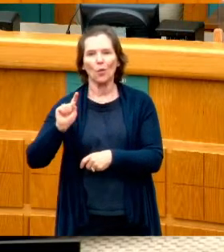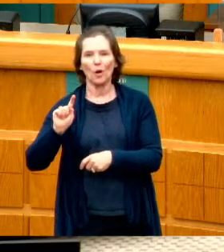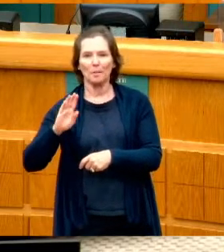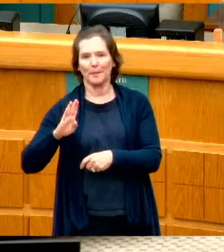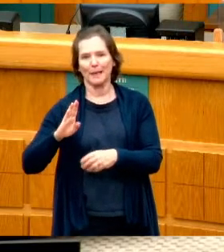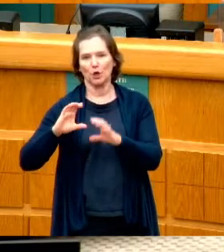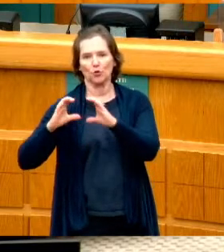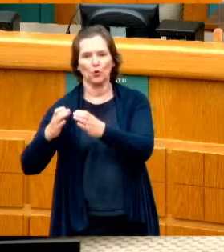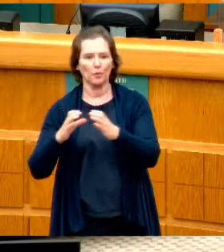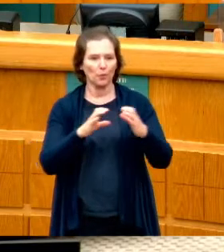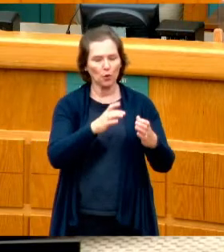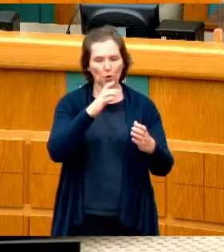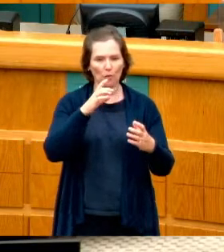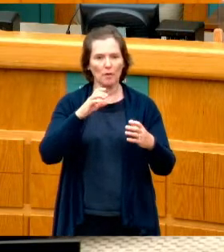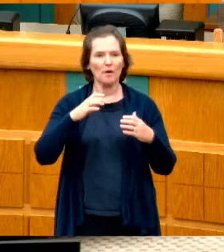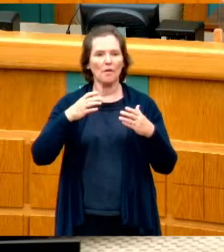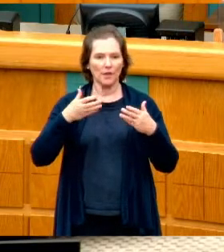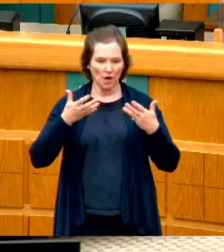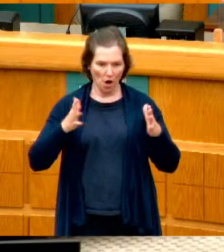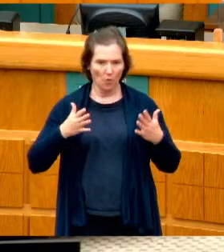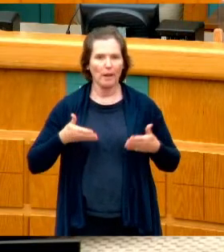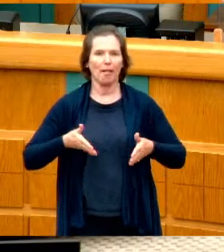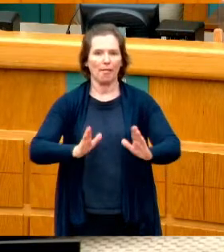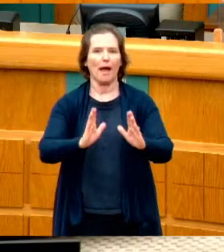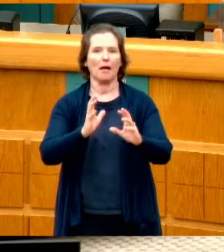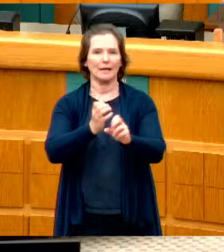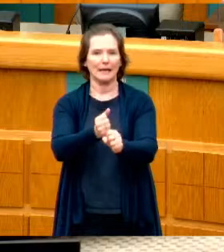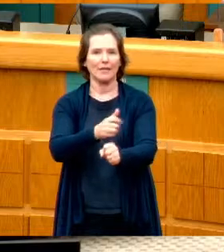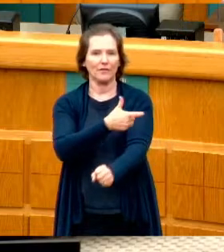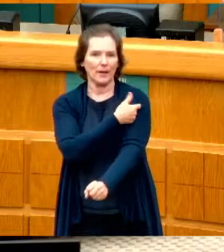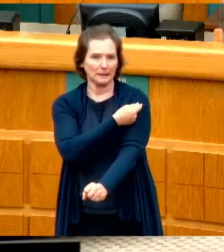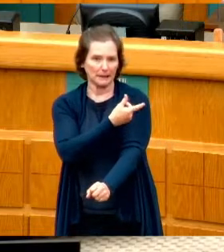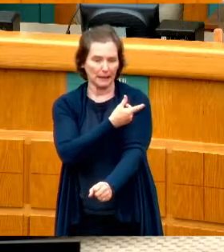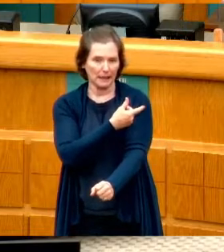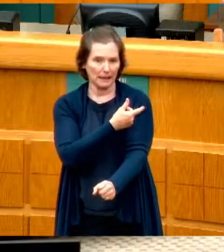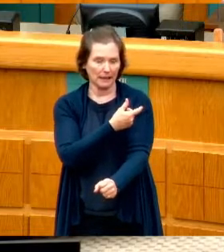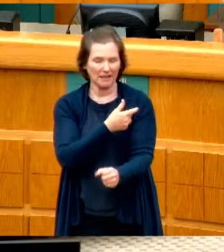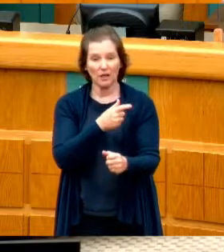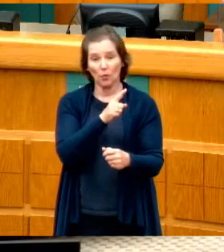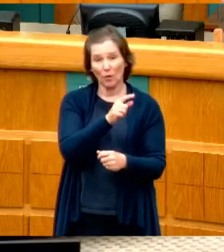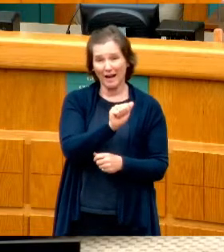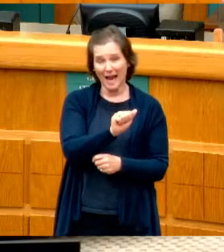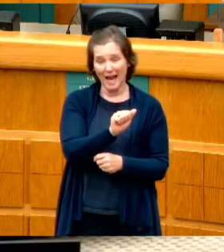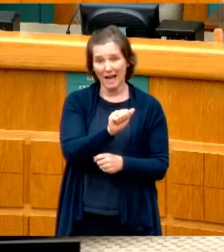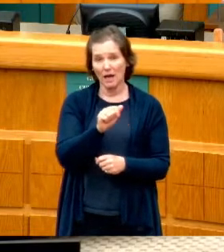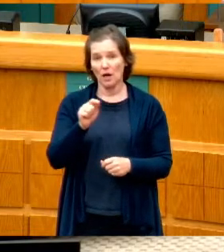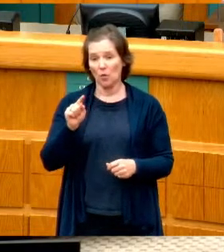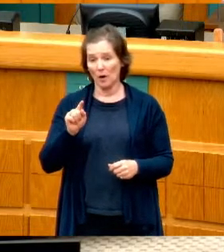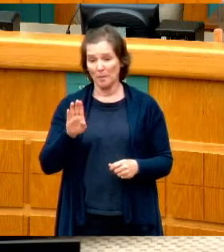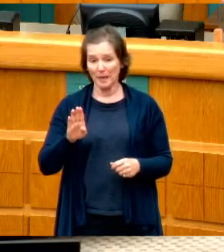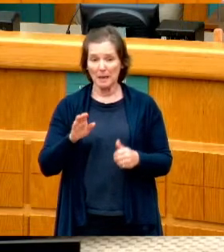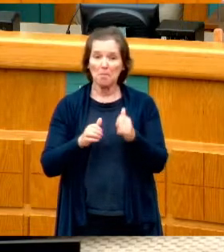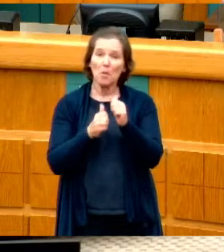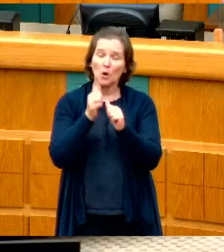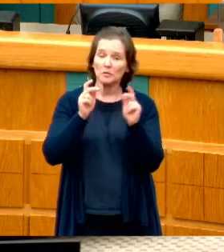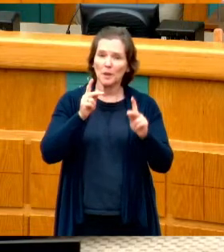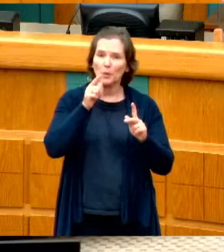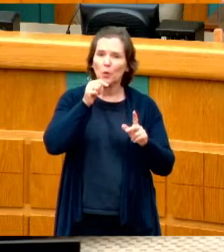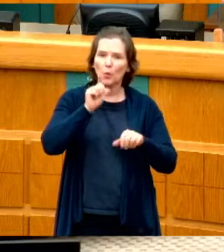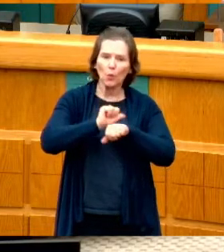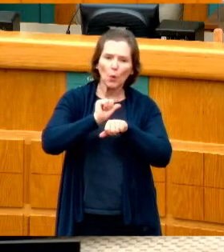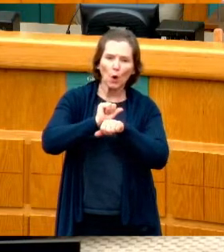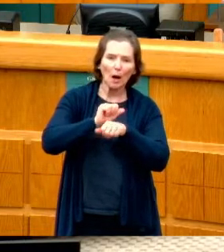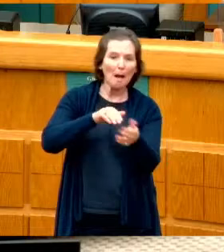1A, healthcare providers, 1B, primarily seniors, and then persons 16 and older that have some type of